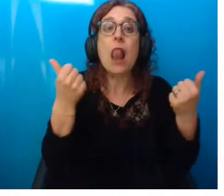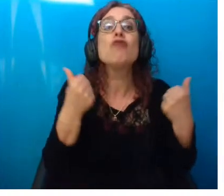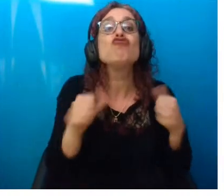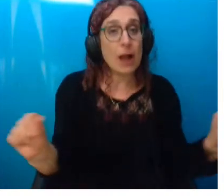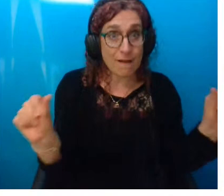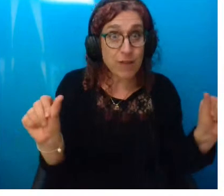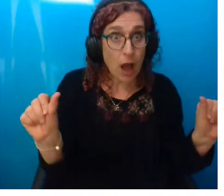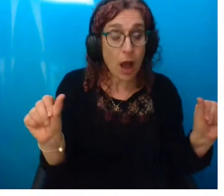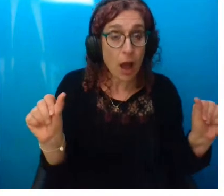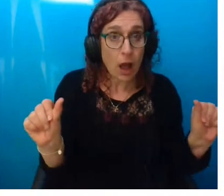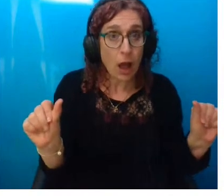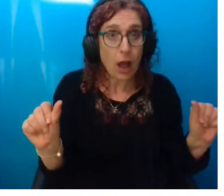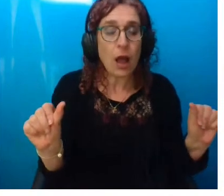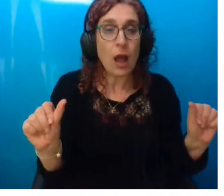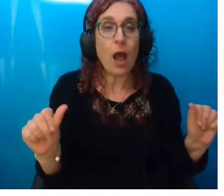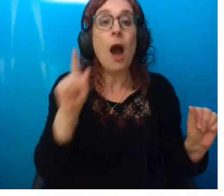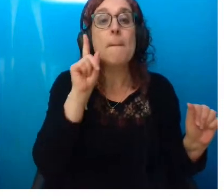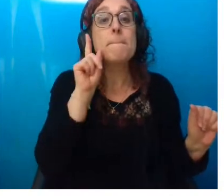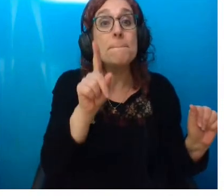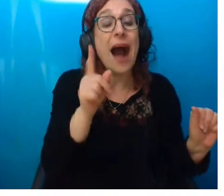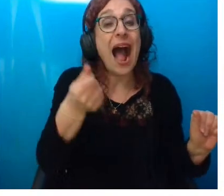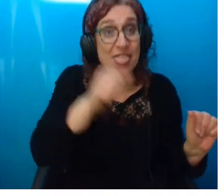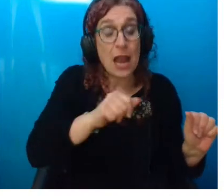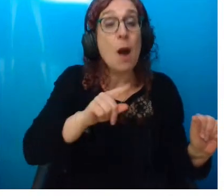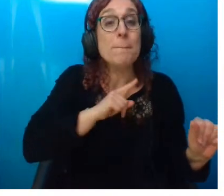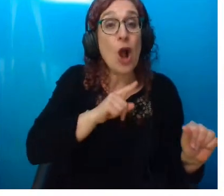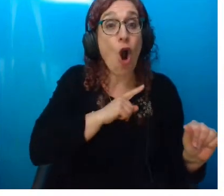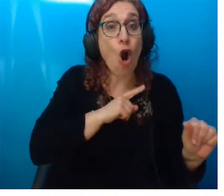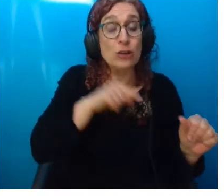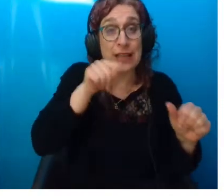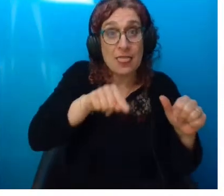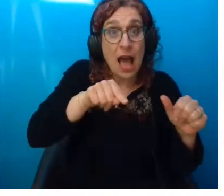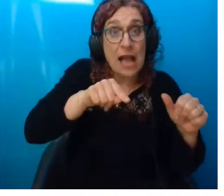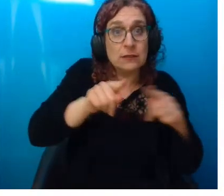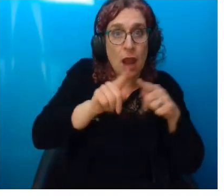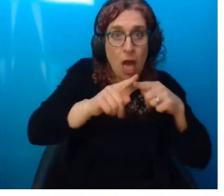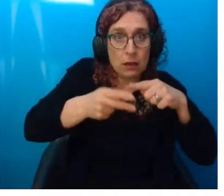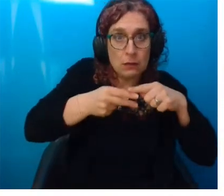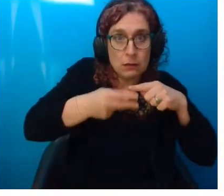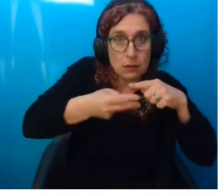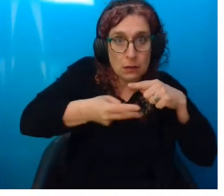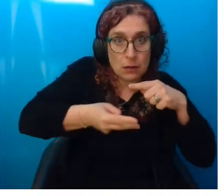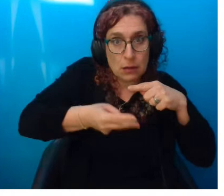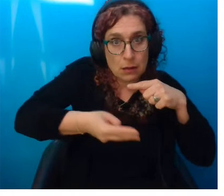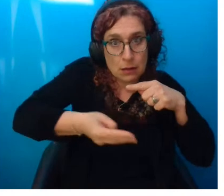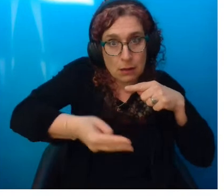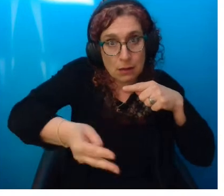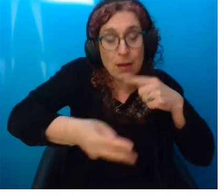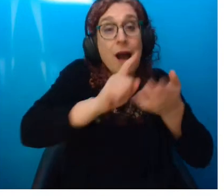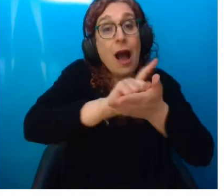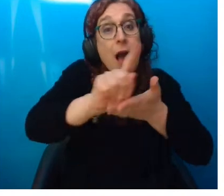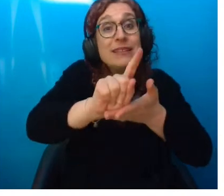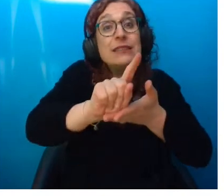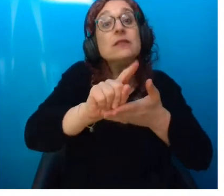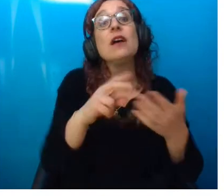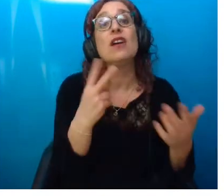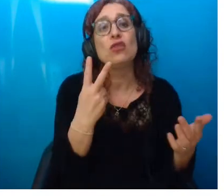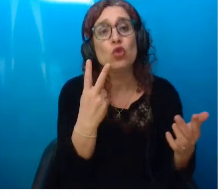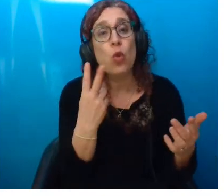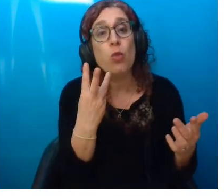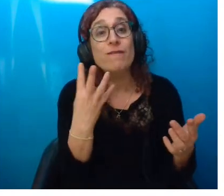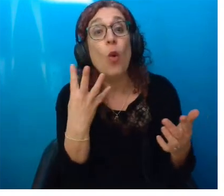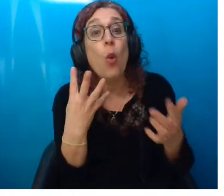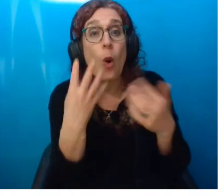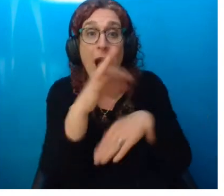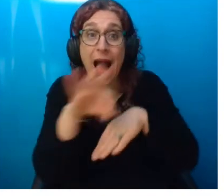of the process of recruitment, recurs later, 3 or 4 hours later. Both in terms